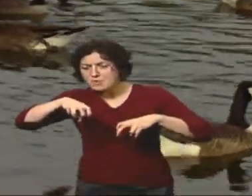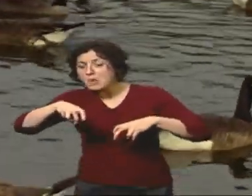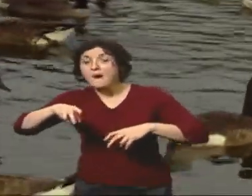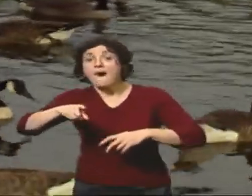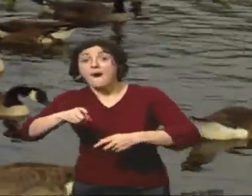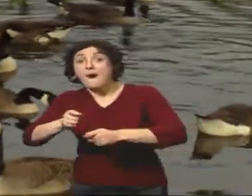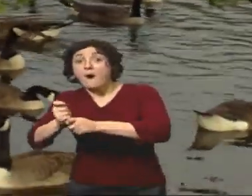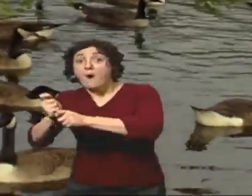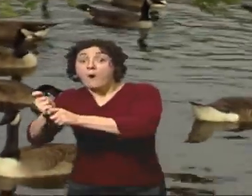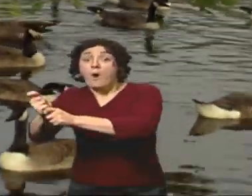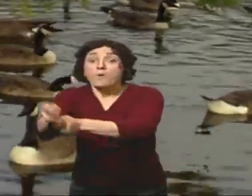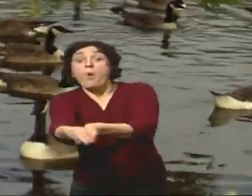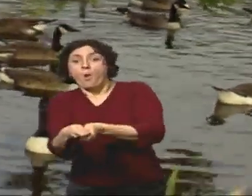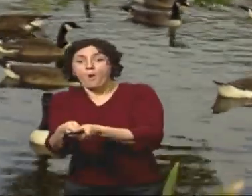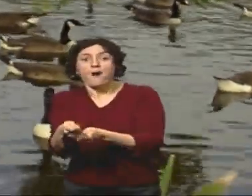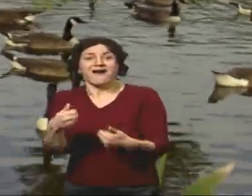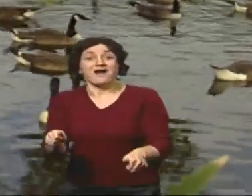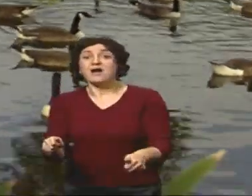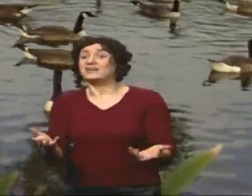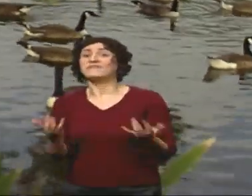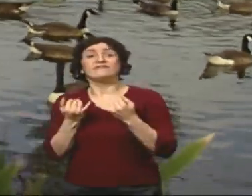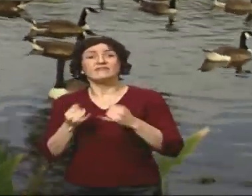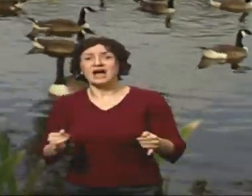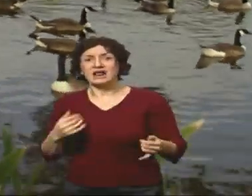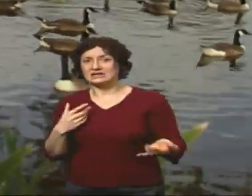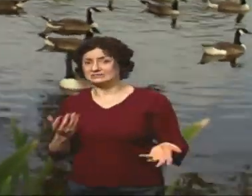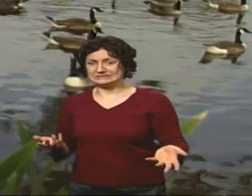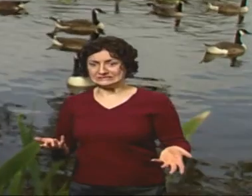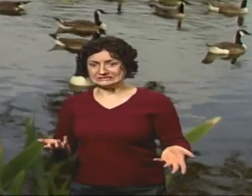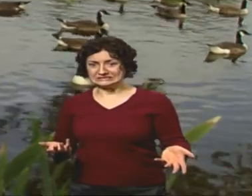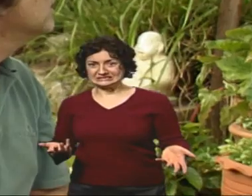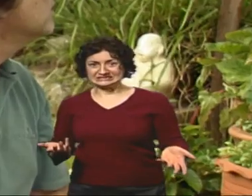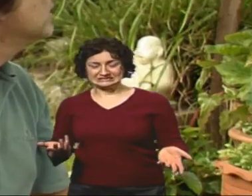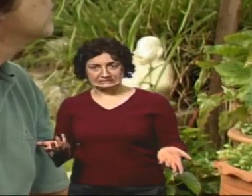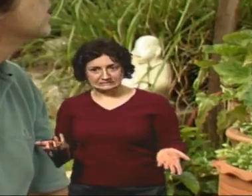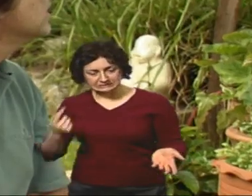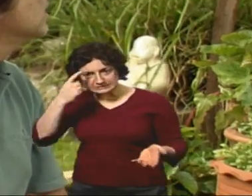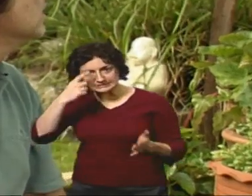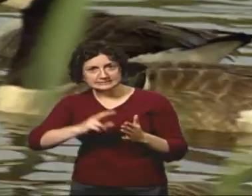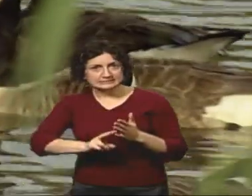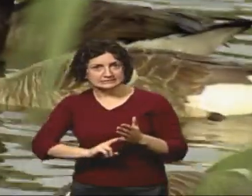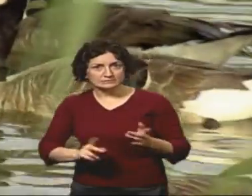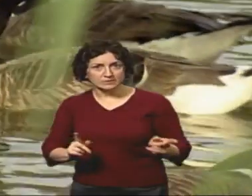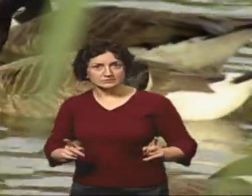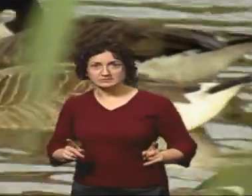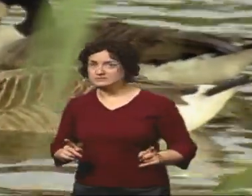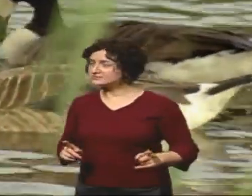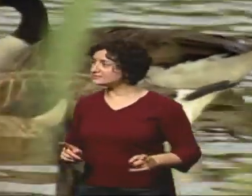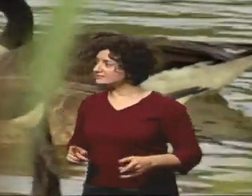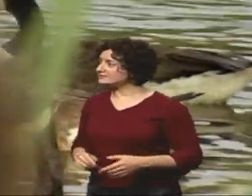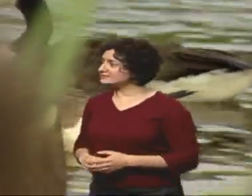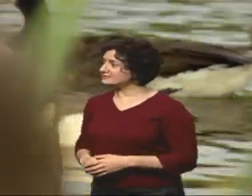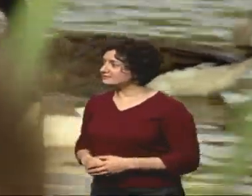if we can't, then we've just got one stab at getting it off the water. But that's really very, very tricky.